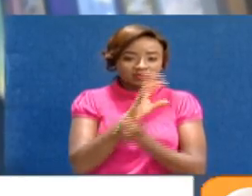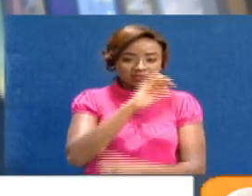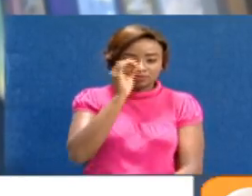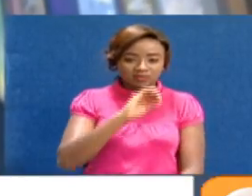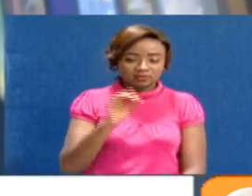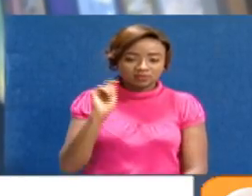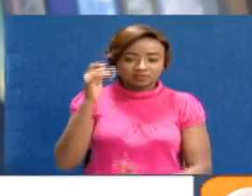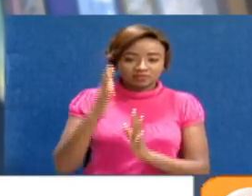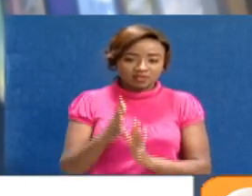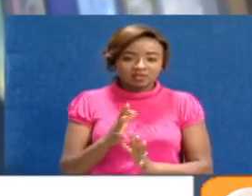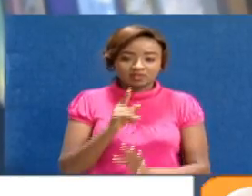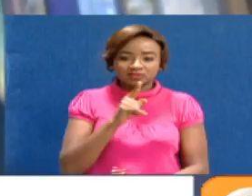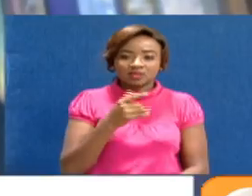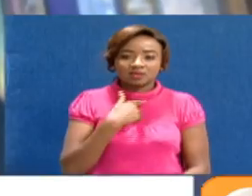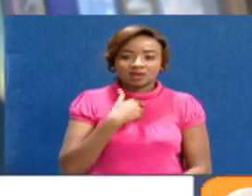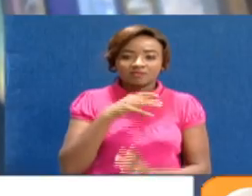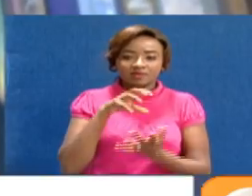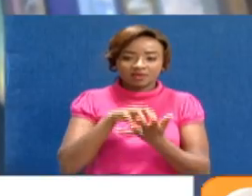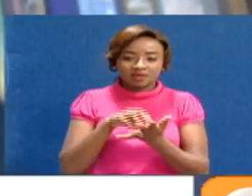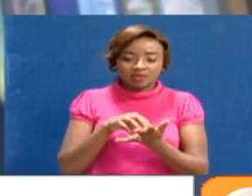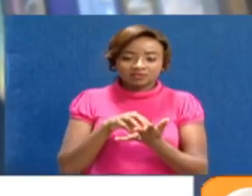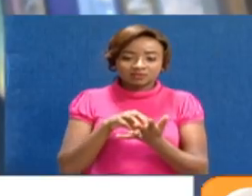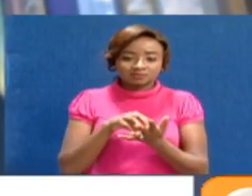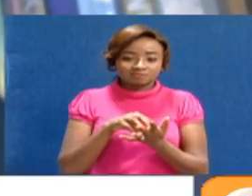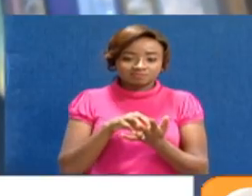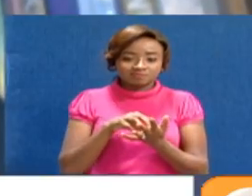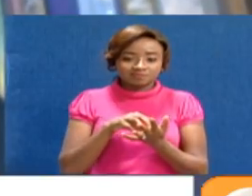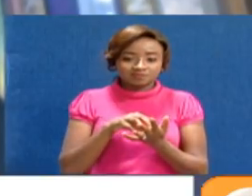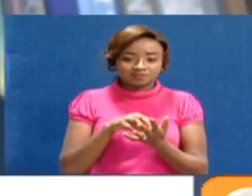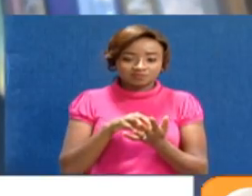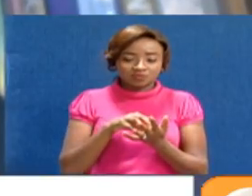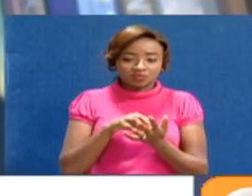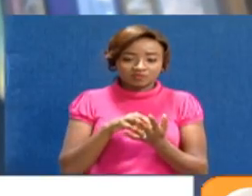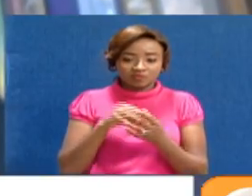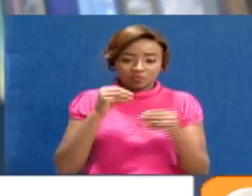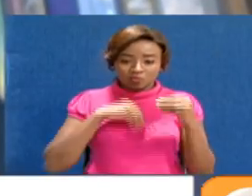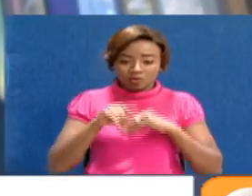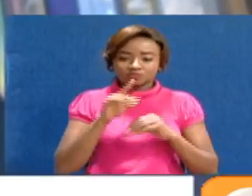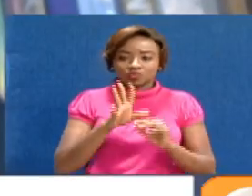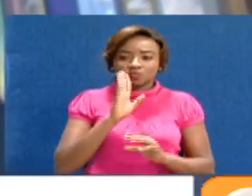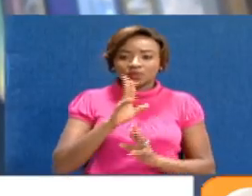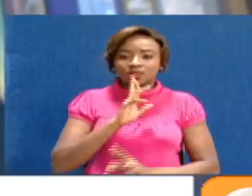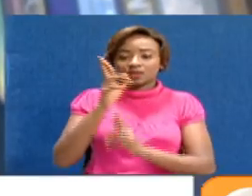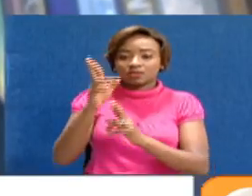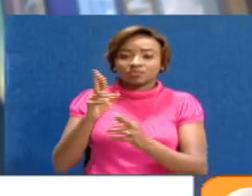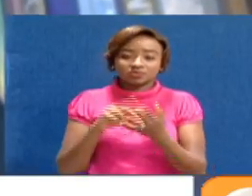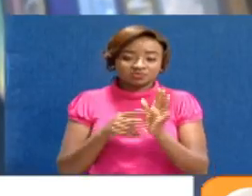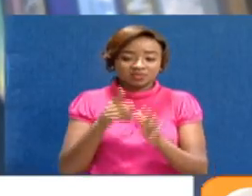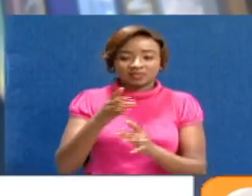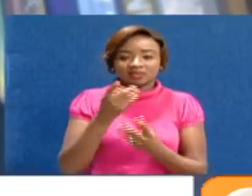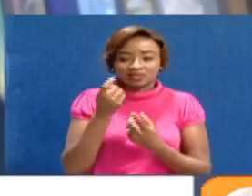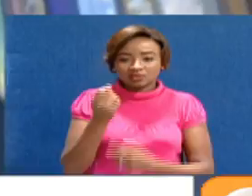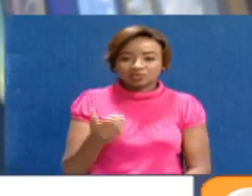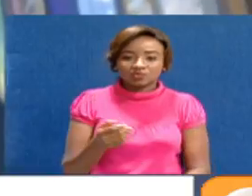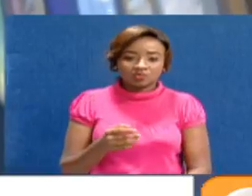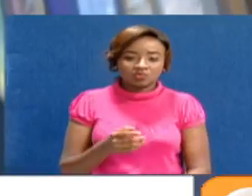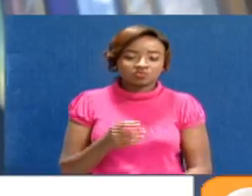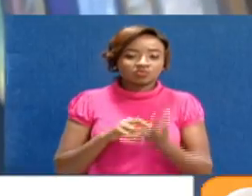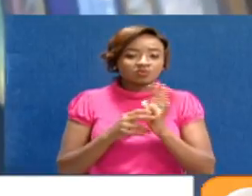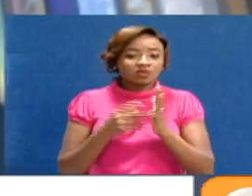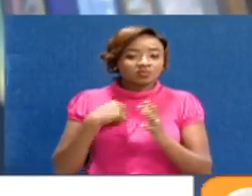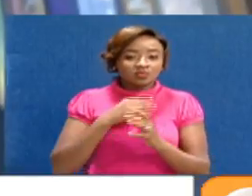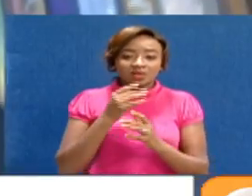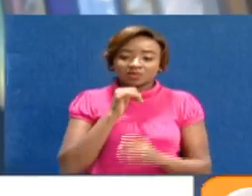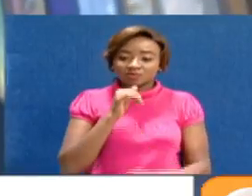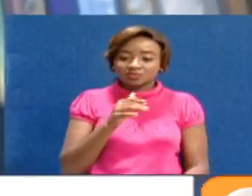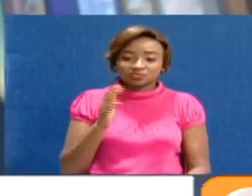who come face to face with a corruption case, who witness a corruption case, will report. That is far too little. So that means that we are not even netting the corruption